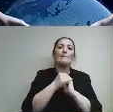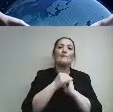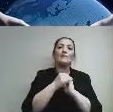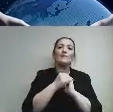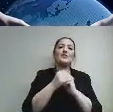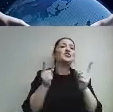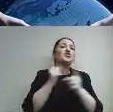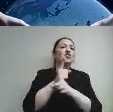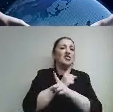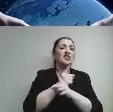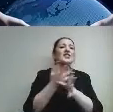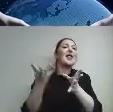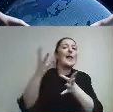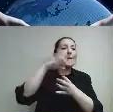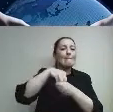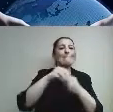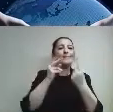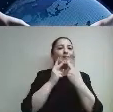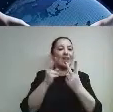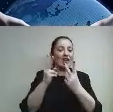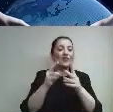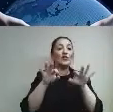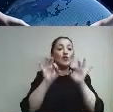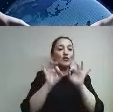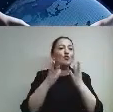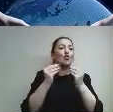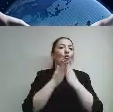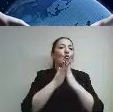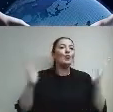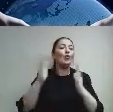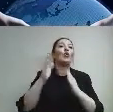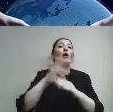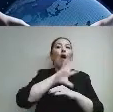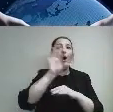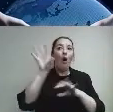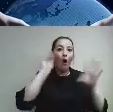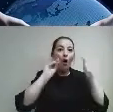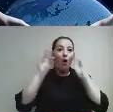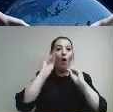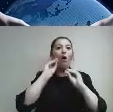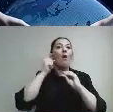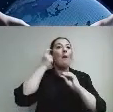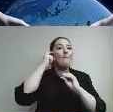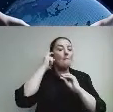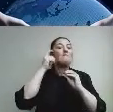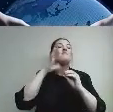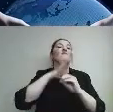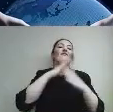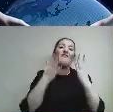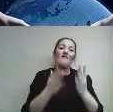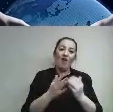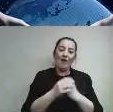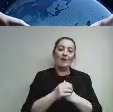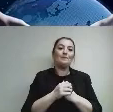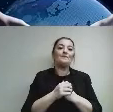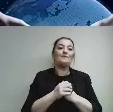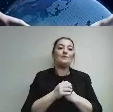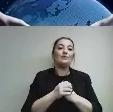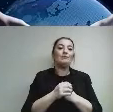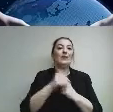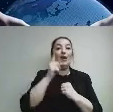component as an indispensable part. Also, we create a social and economic impact